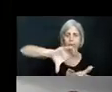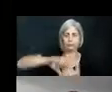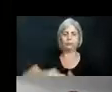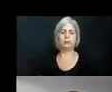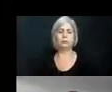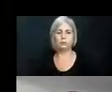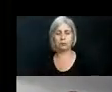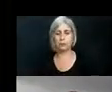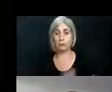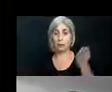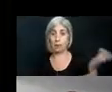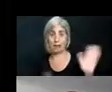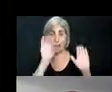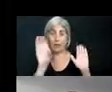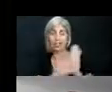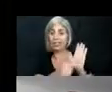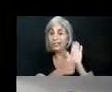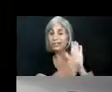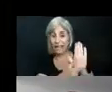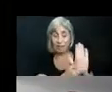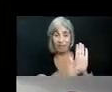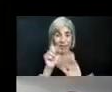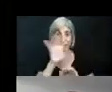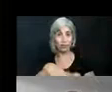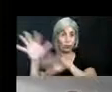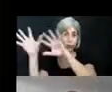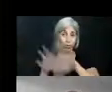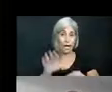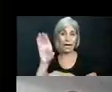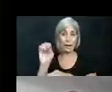And here's just another example of those rain bombs.